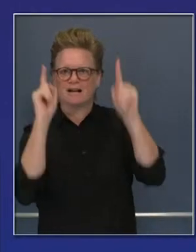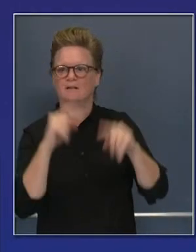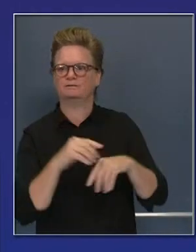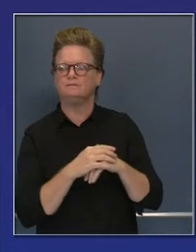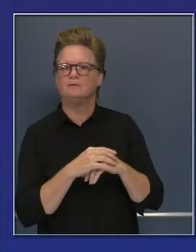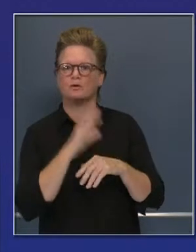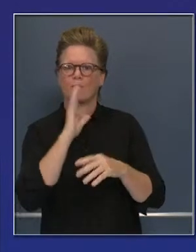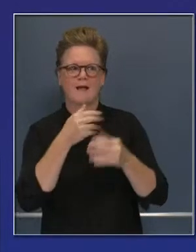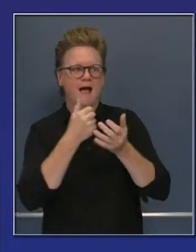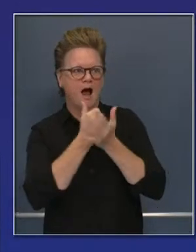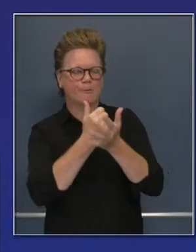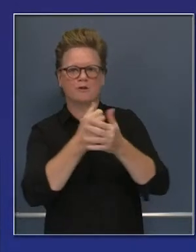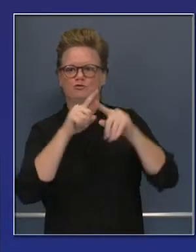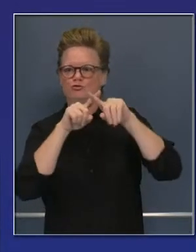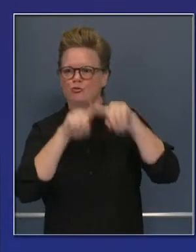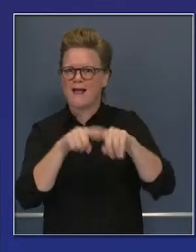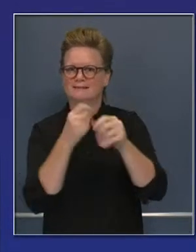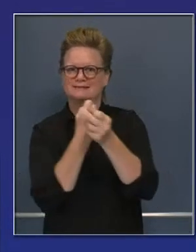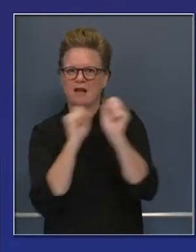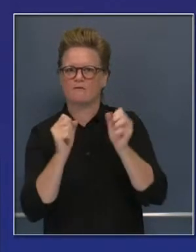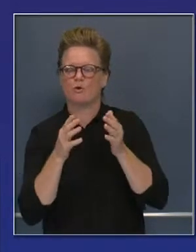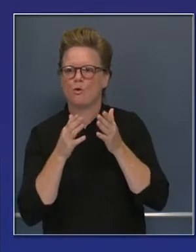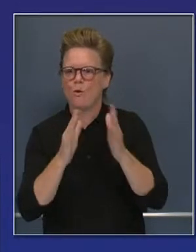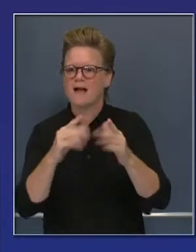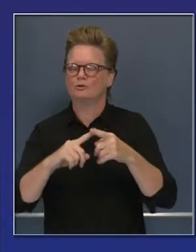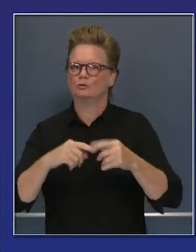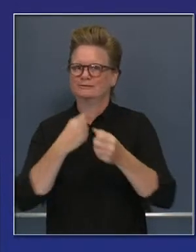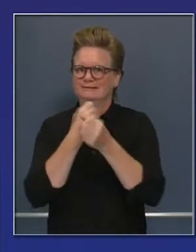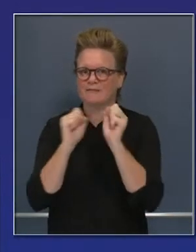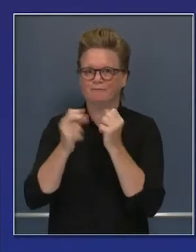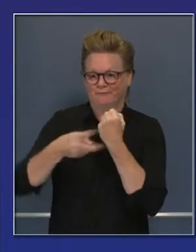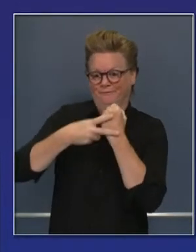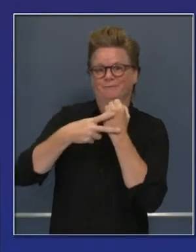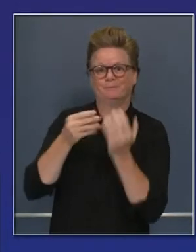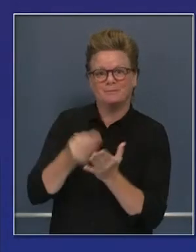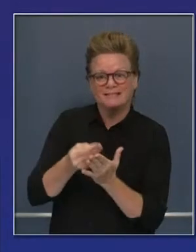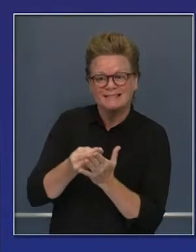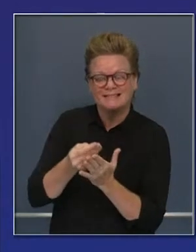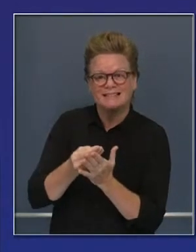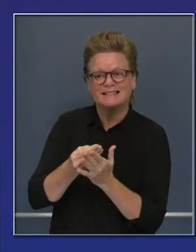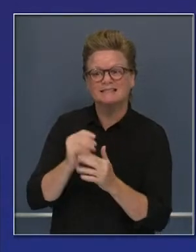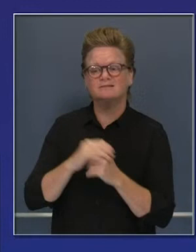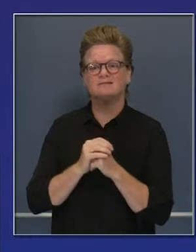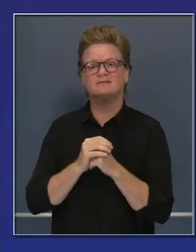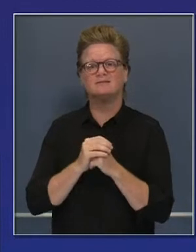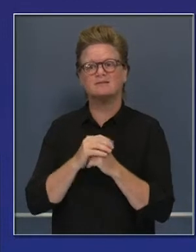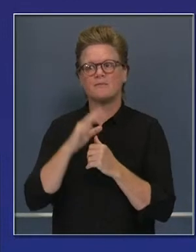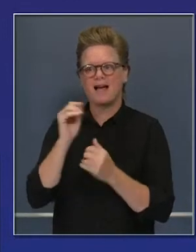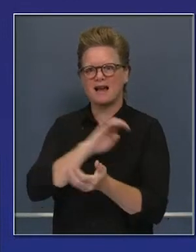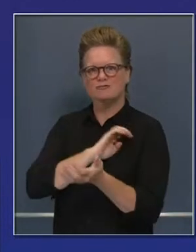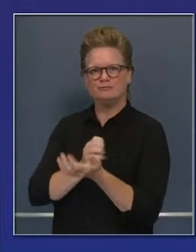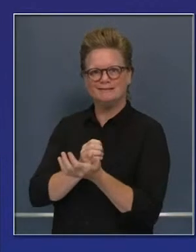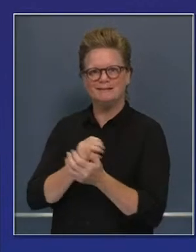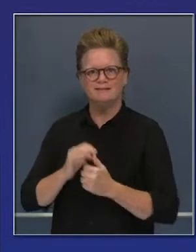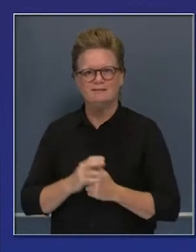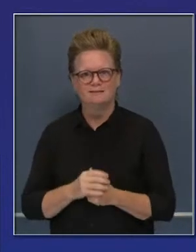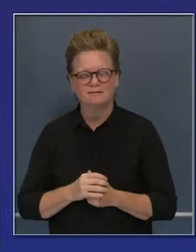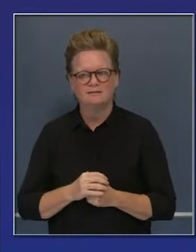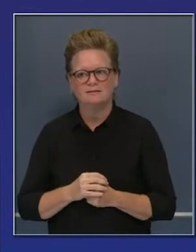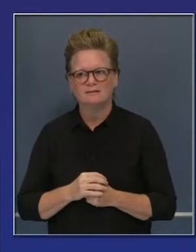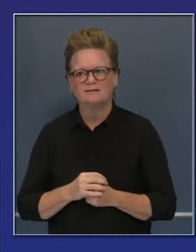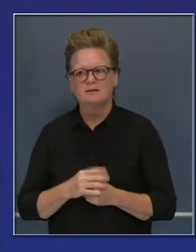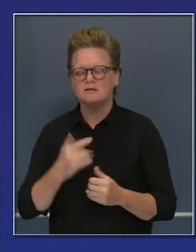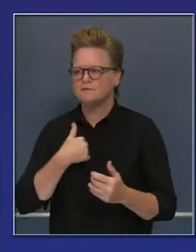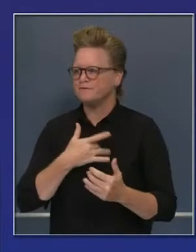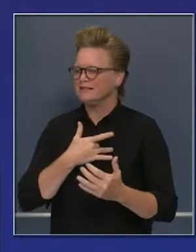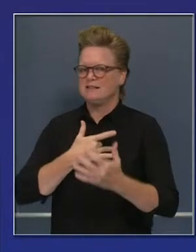safely, with cost considerations always in mind. But nonetheless, never have I felt more of a sense